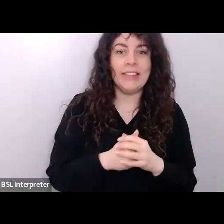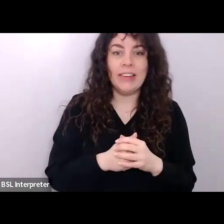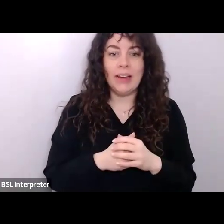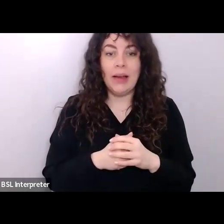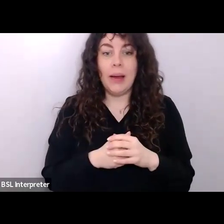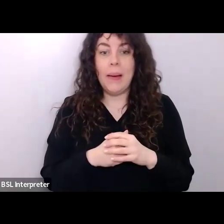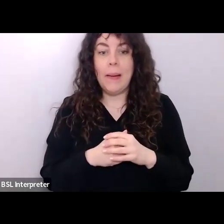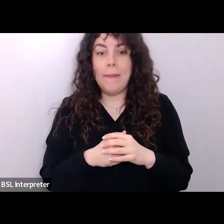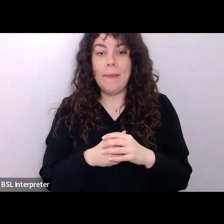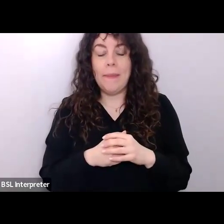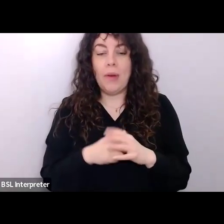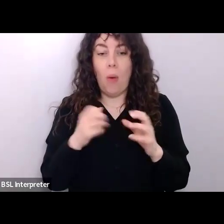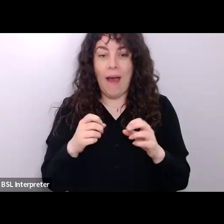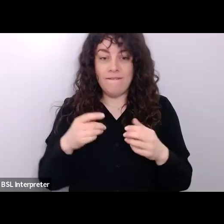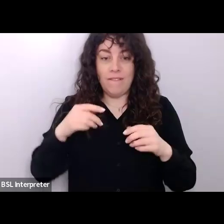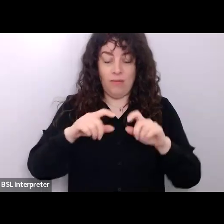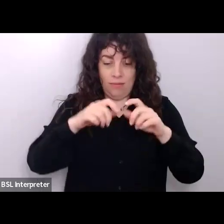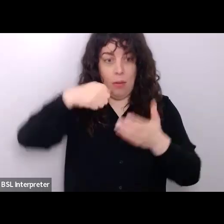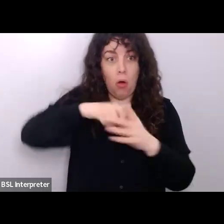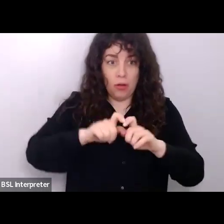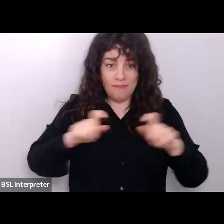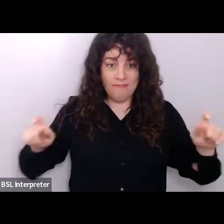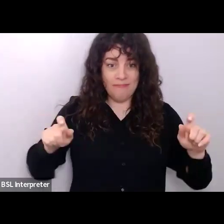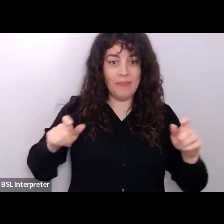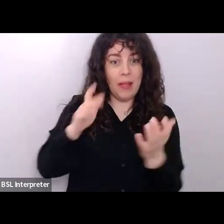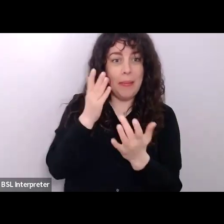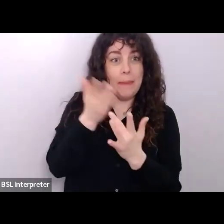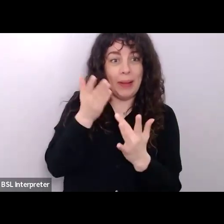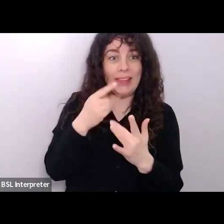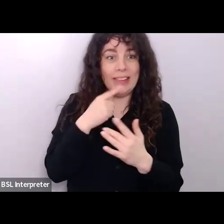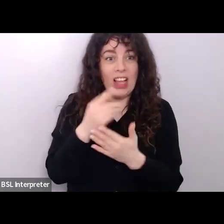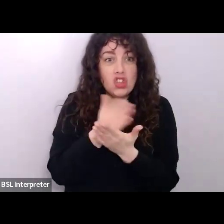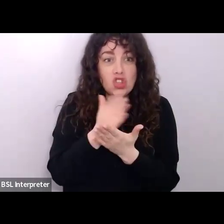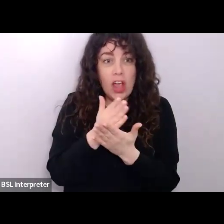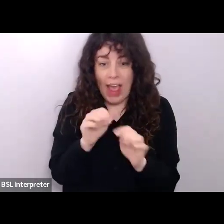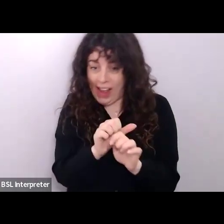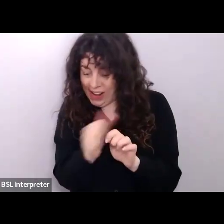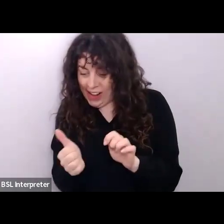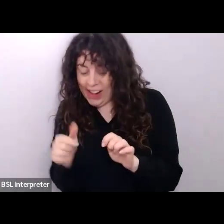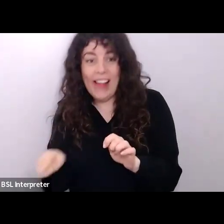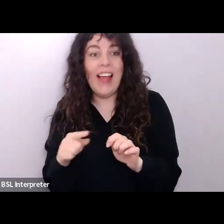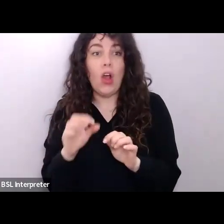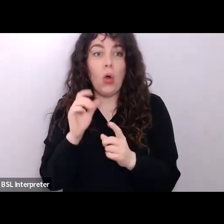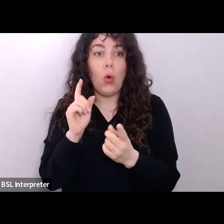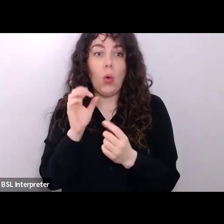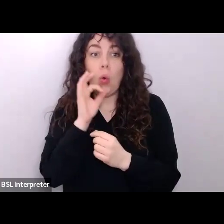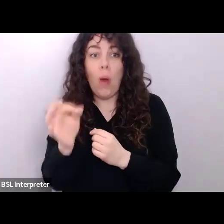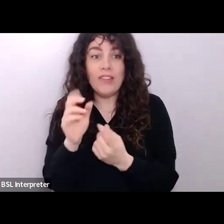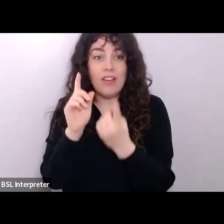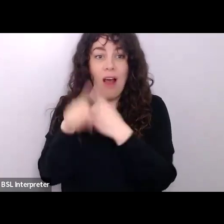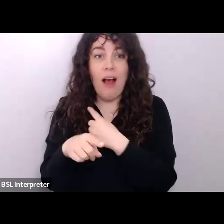to where there would normally be the chat, there should be a button that says Q&A, and it's as if you're submitting a